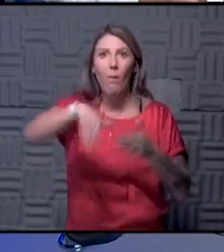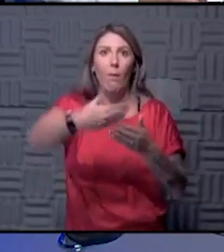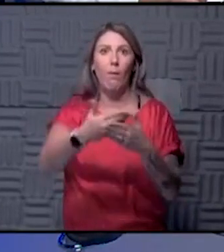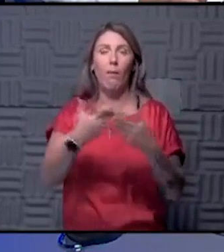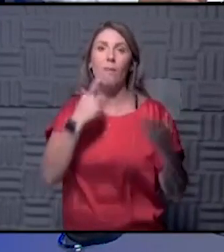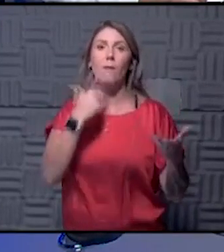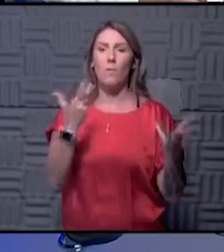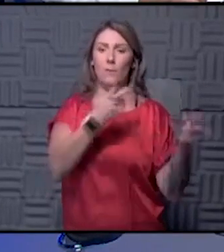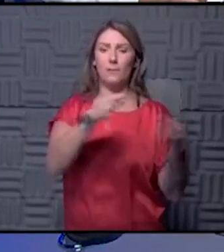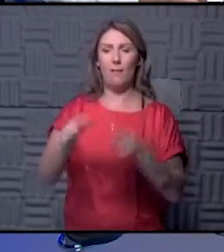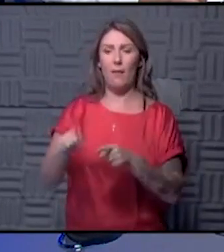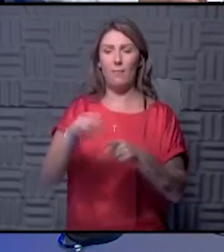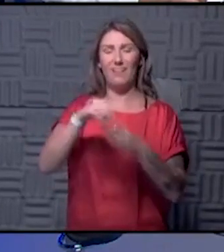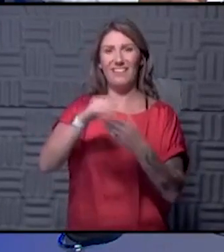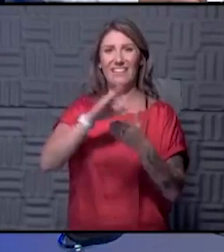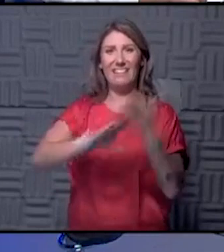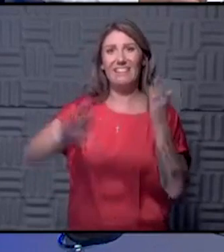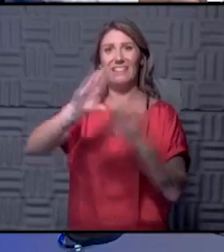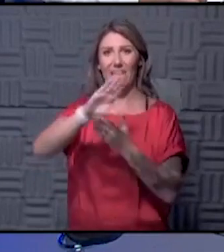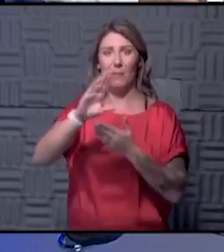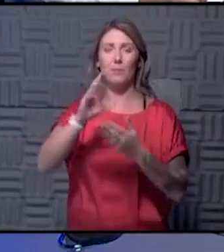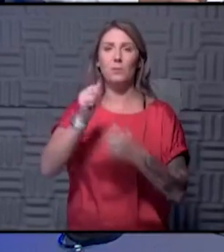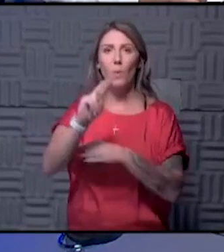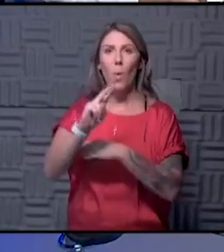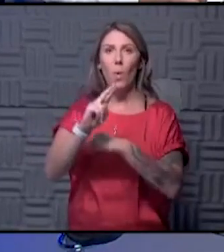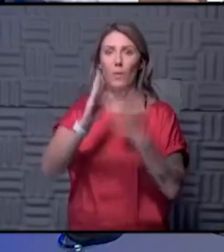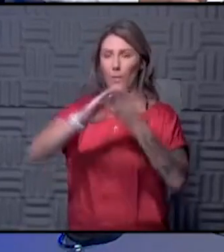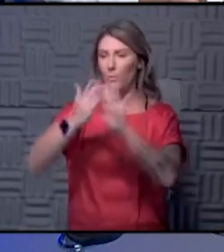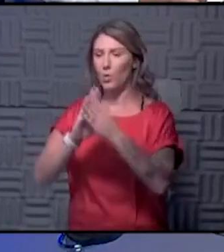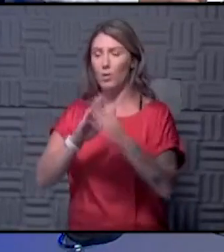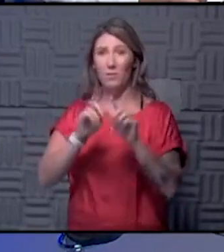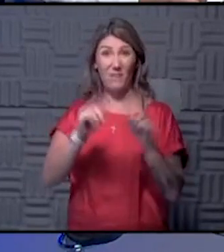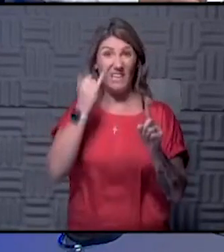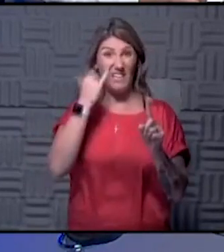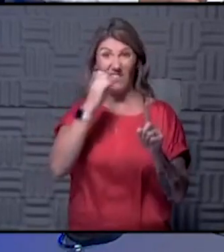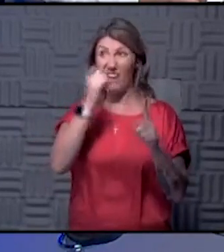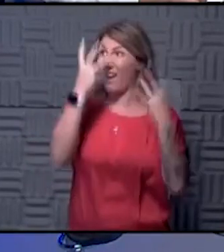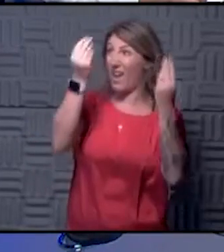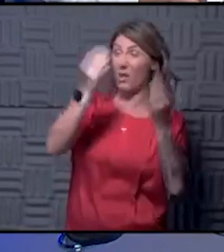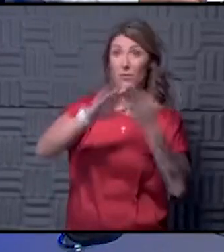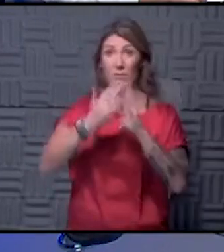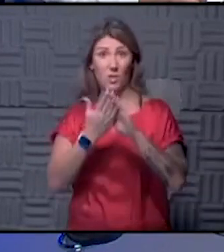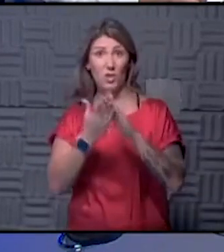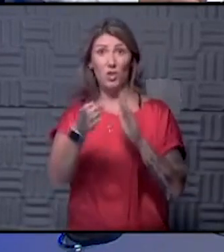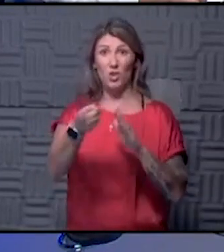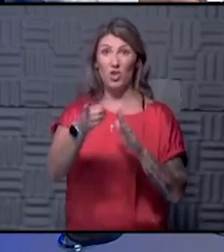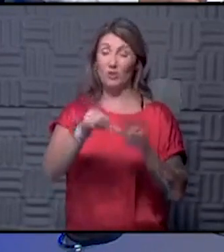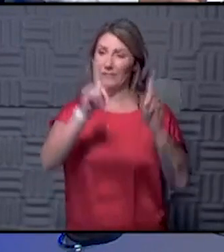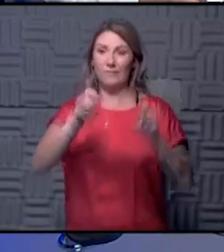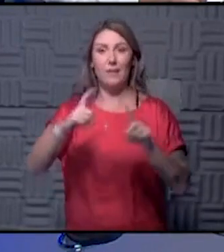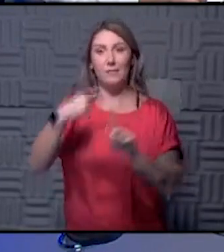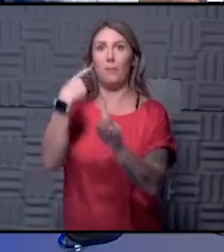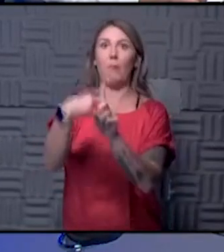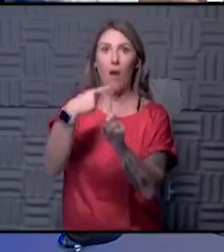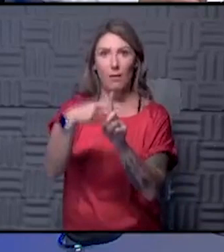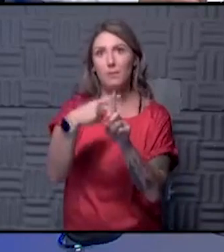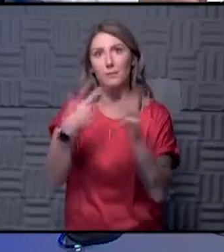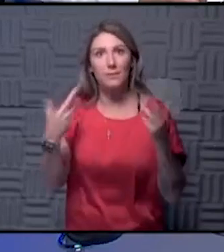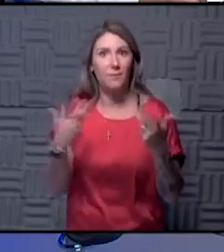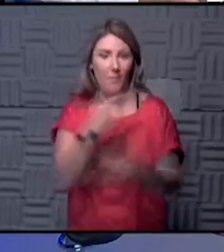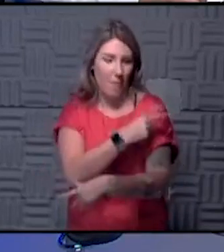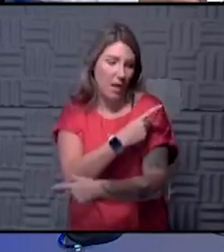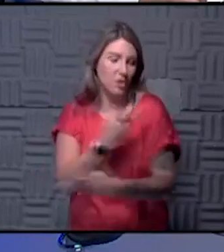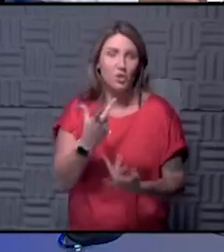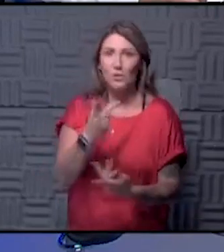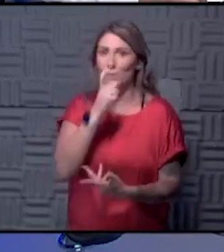or in the campus at any one point in time. But if you don't do that in the community and you're really only testing more positive patients, you're going to have a higher positivity rate because you